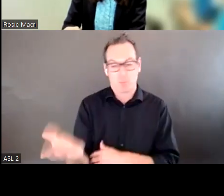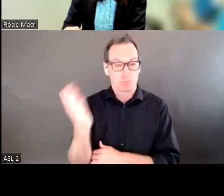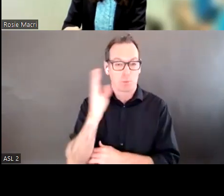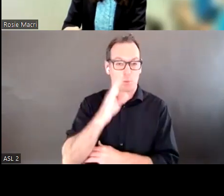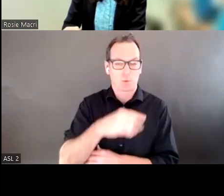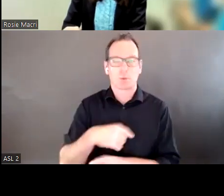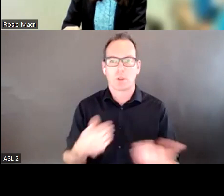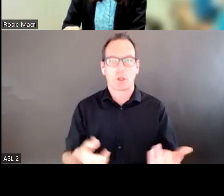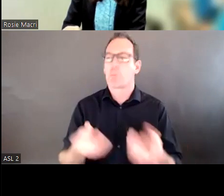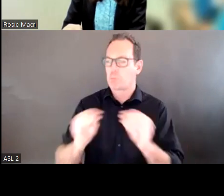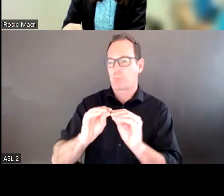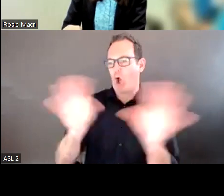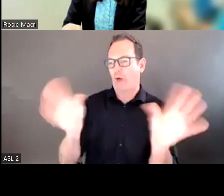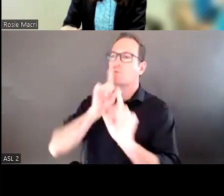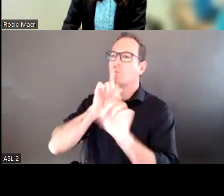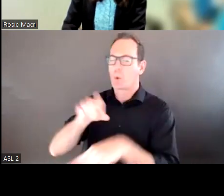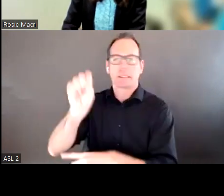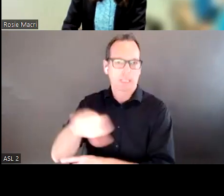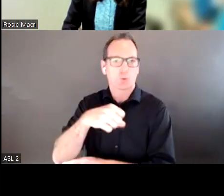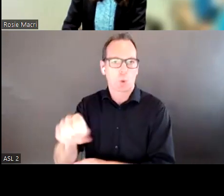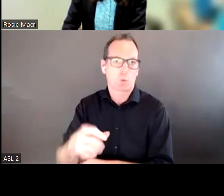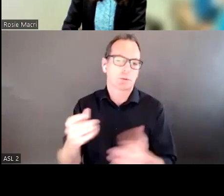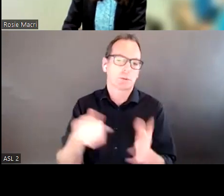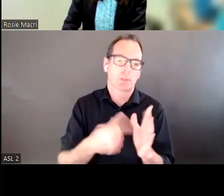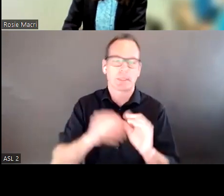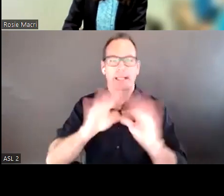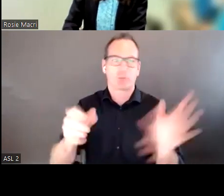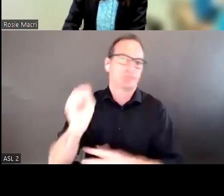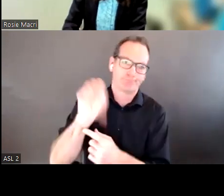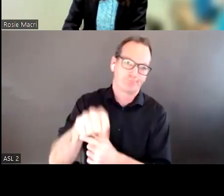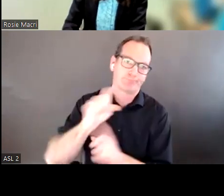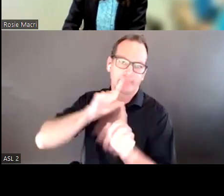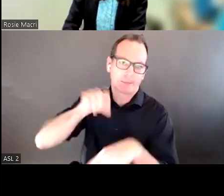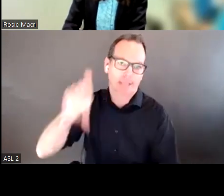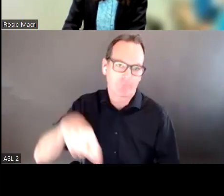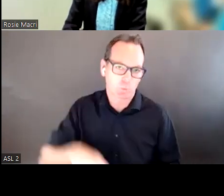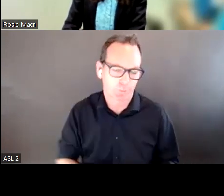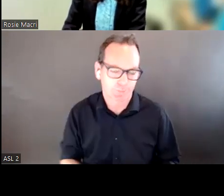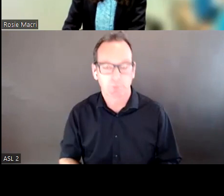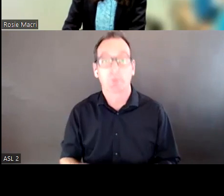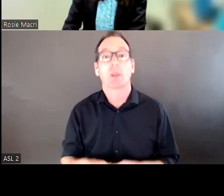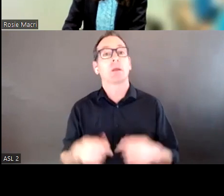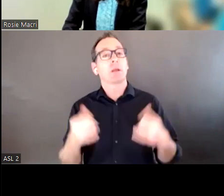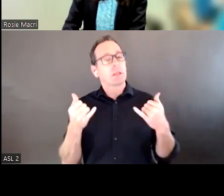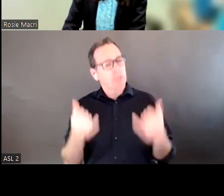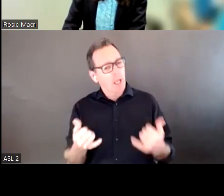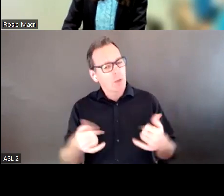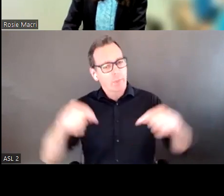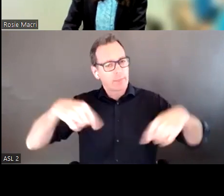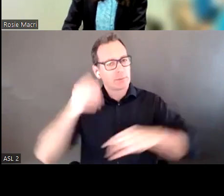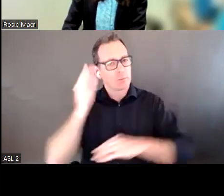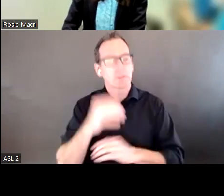elder abuse. And for this presentation, what I'll ask all of you to do is kind of turn your minds to